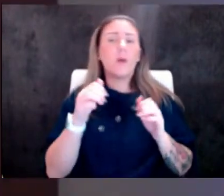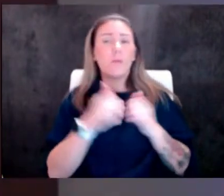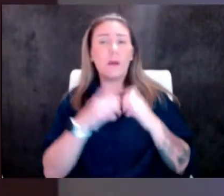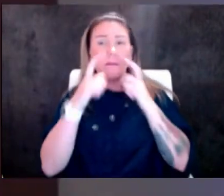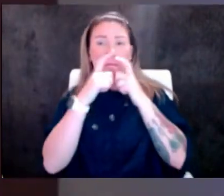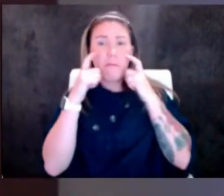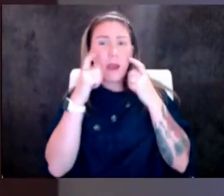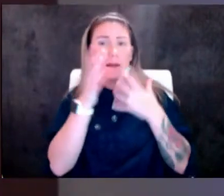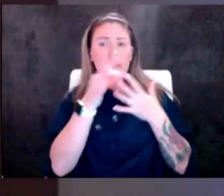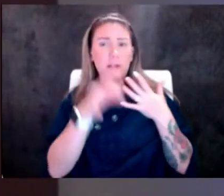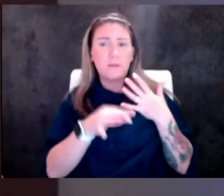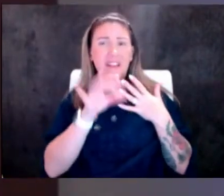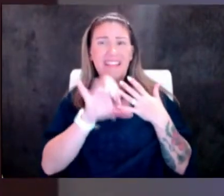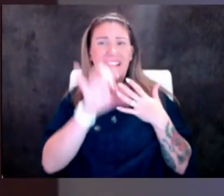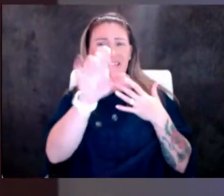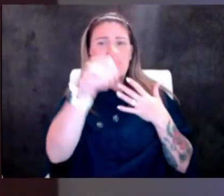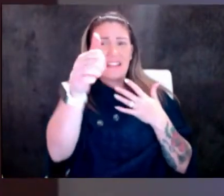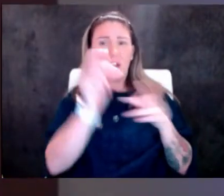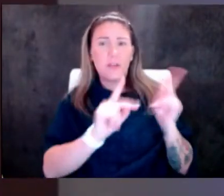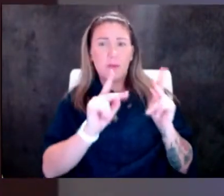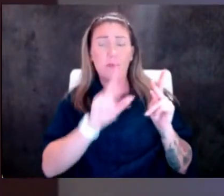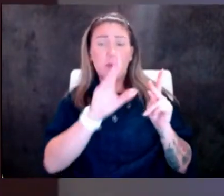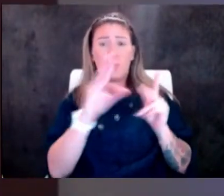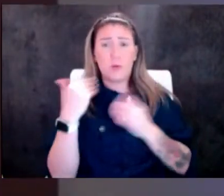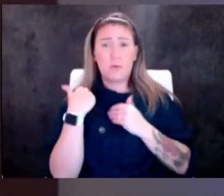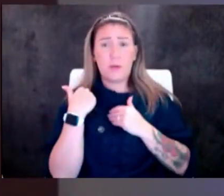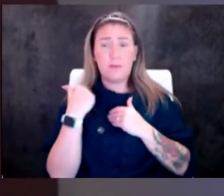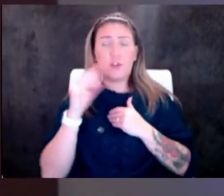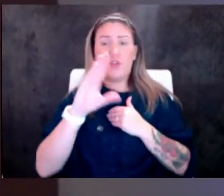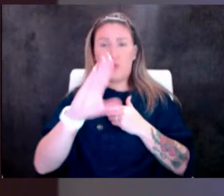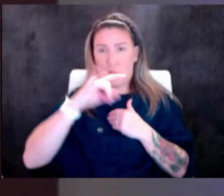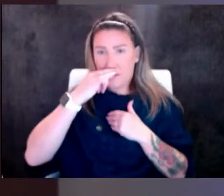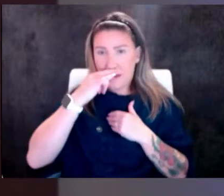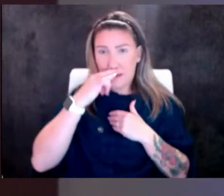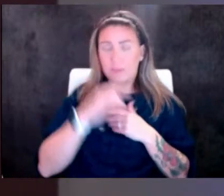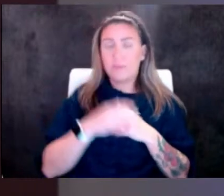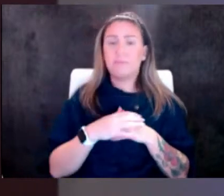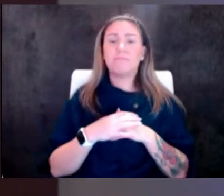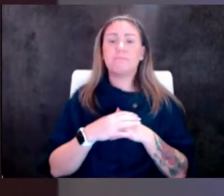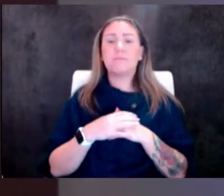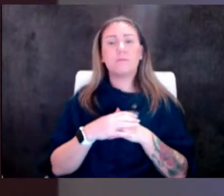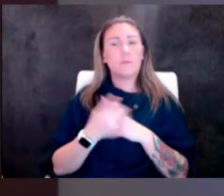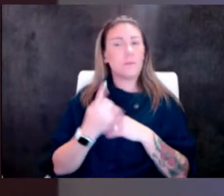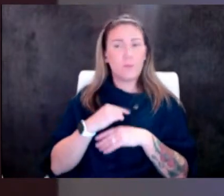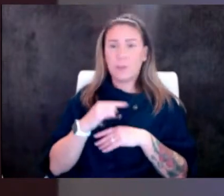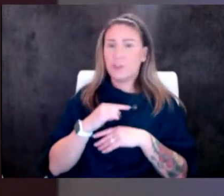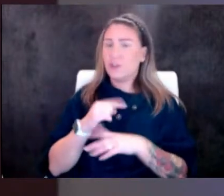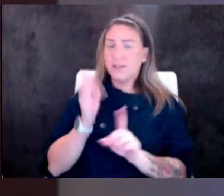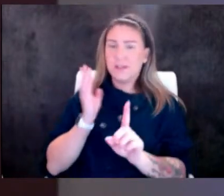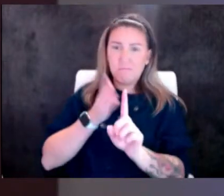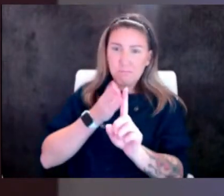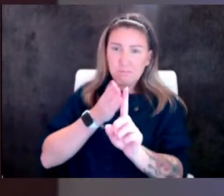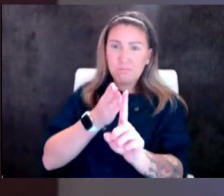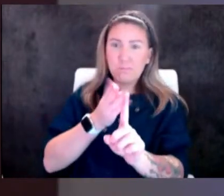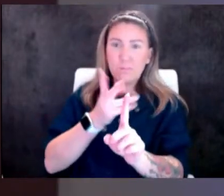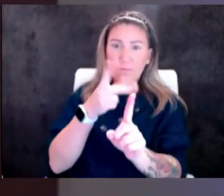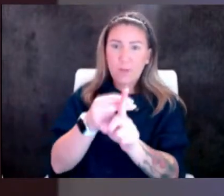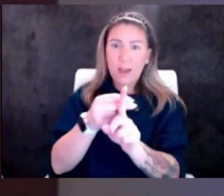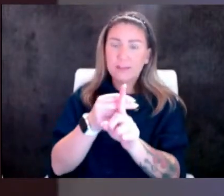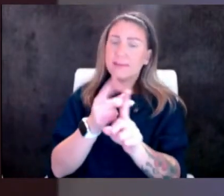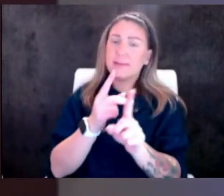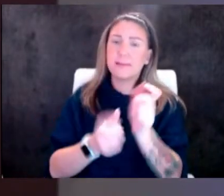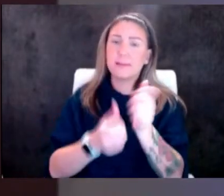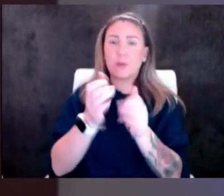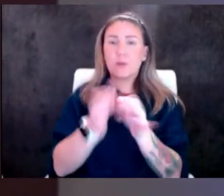other people, your responsibilities to your child, and so if we'll keep coming back to it, vaccination is the way out of